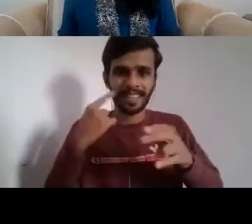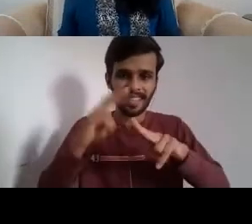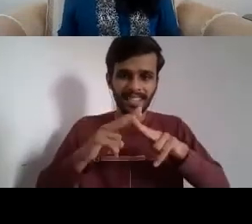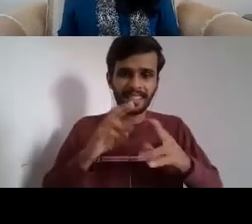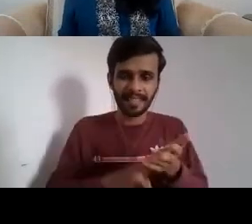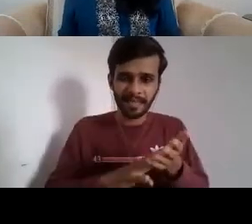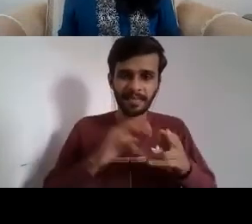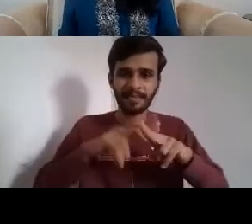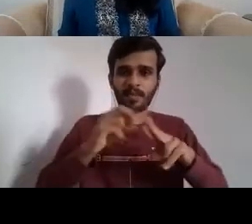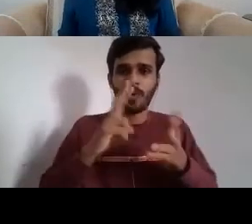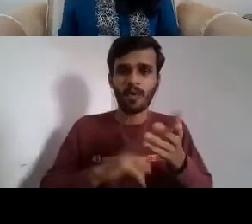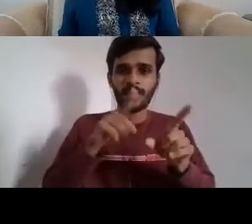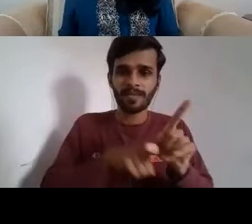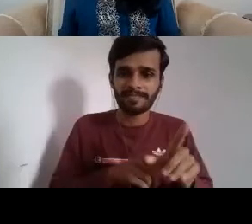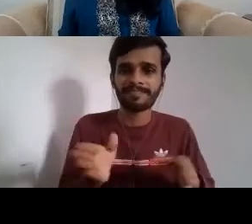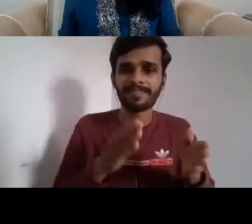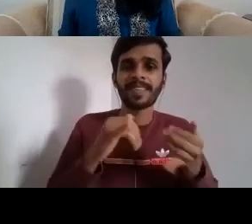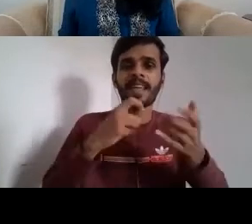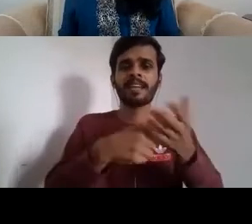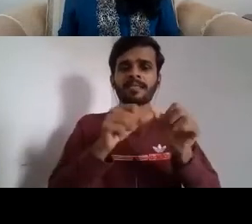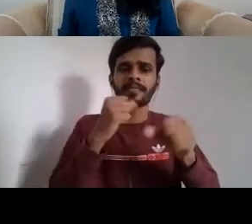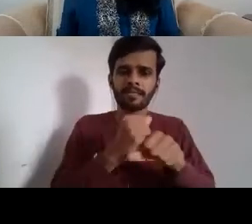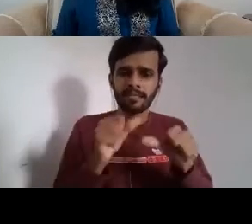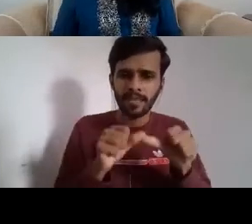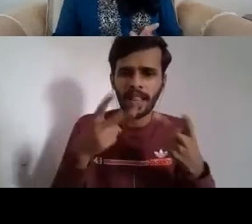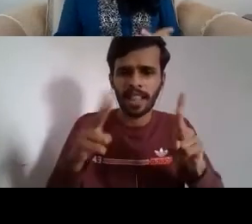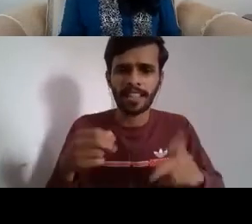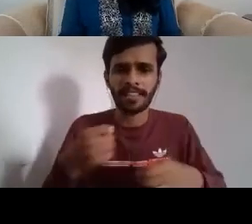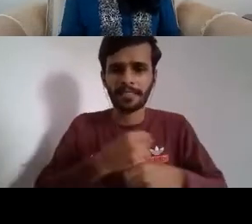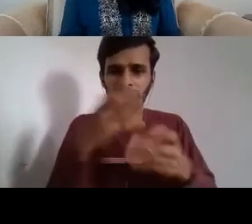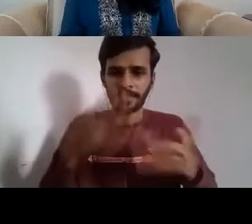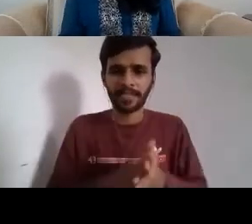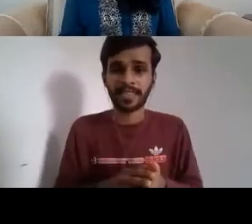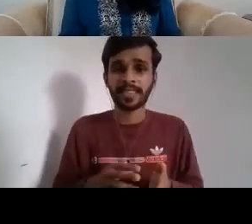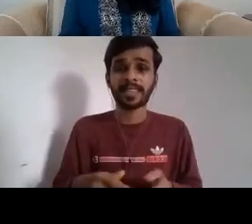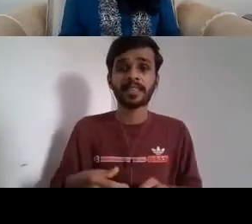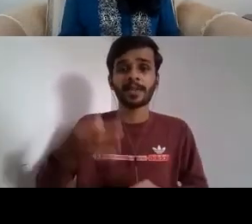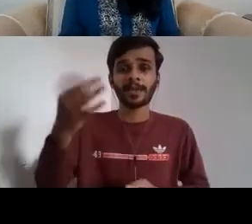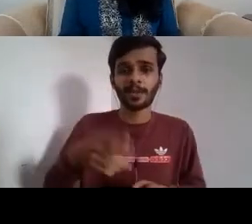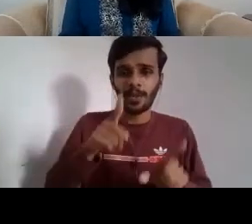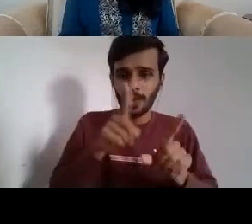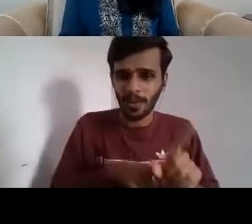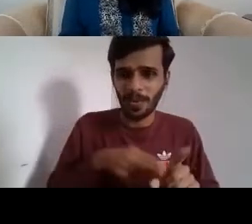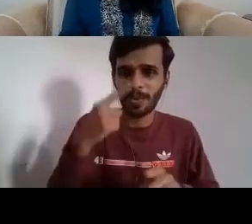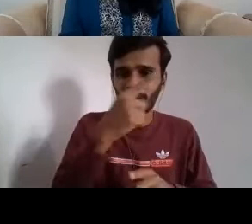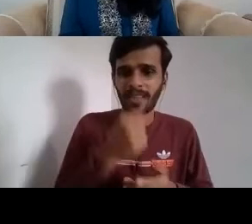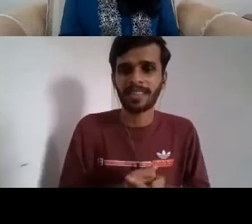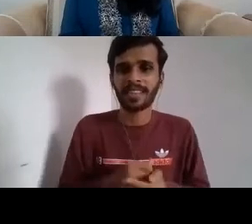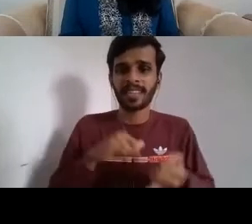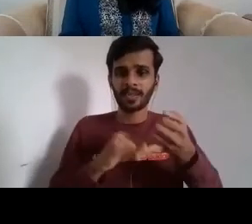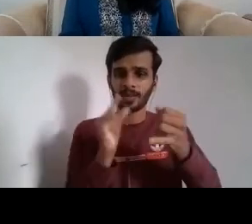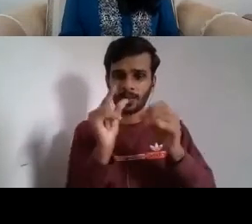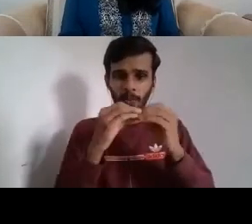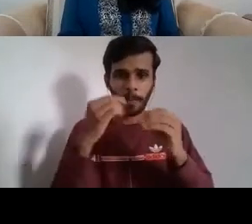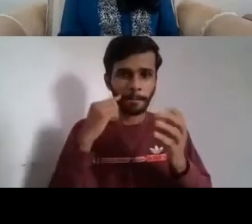key compositions was for the New York Philharmonic Orchestra conducted by Zubin Mehta in